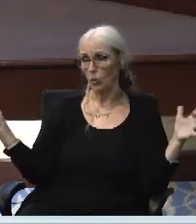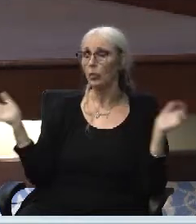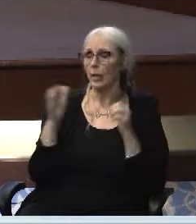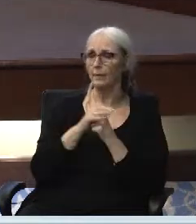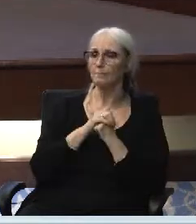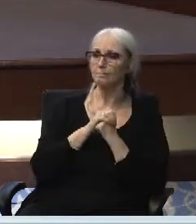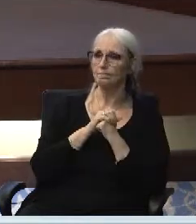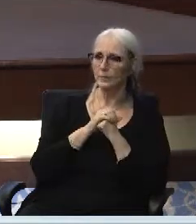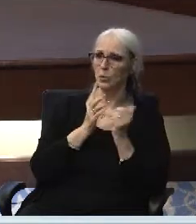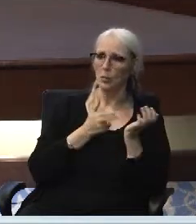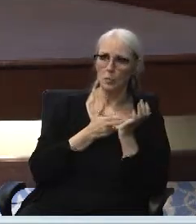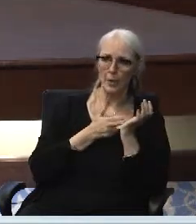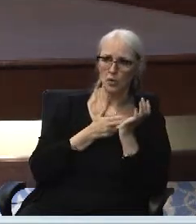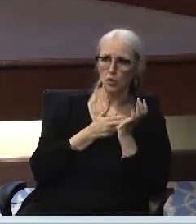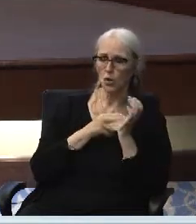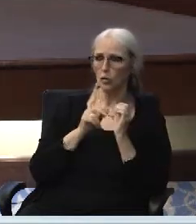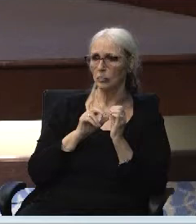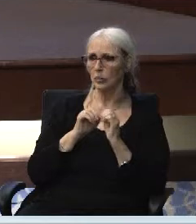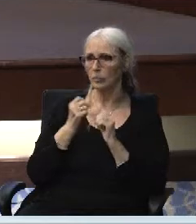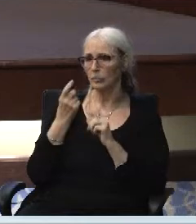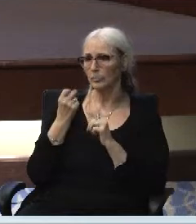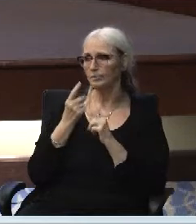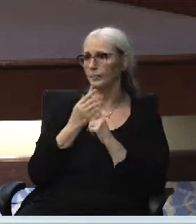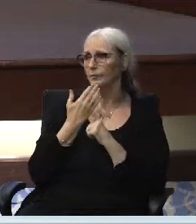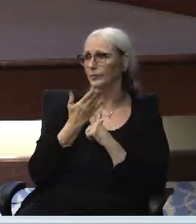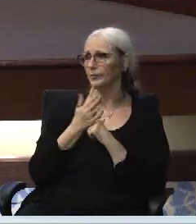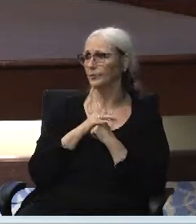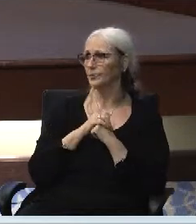just want to make sure. Thank you.